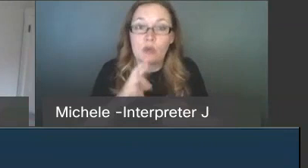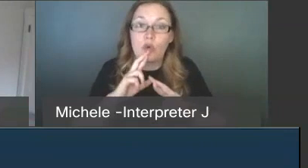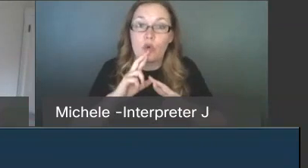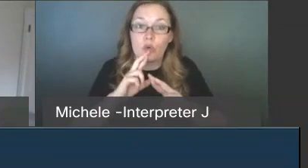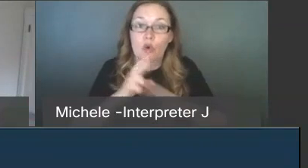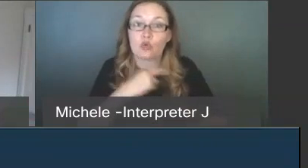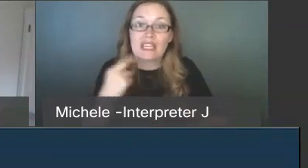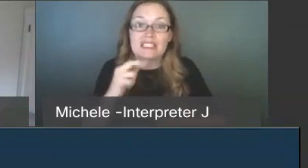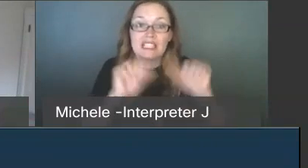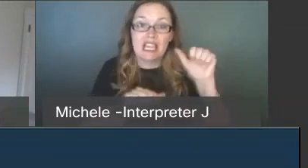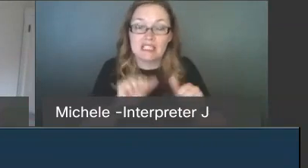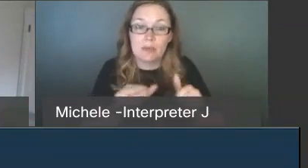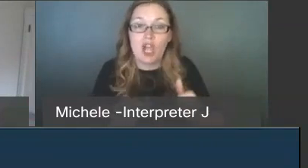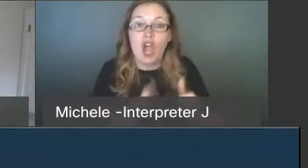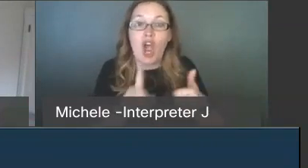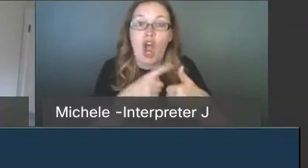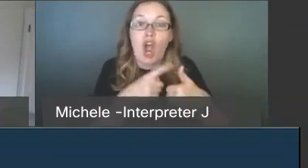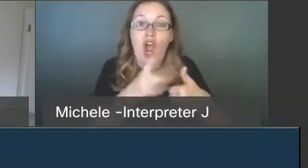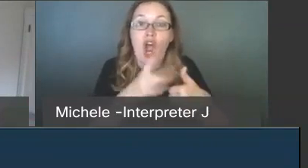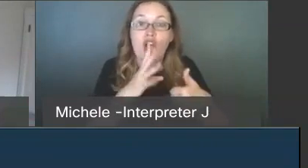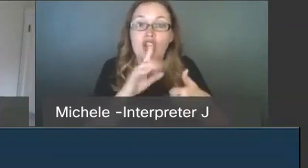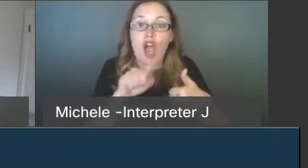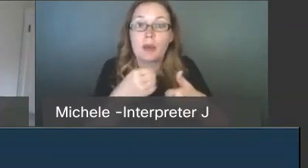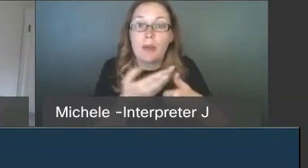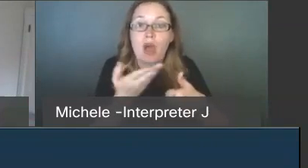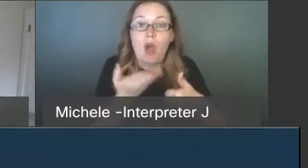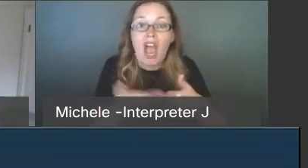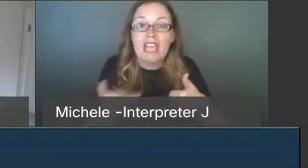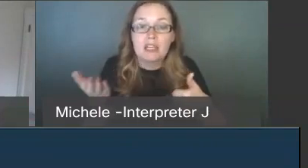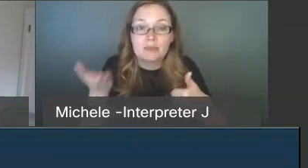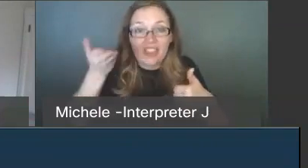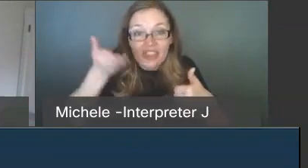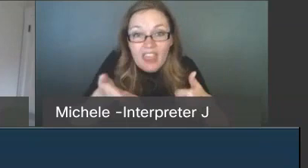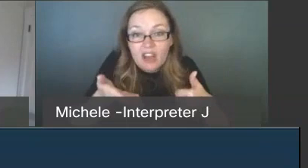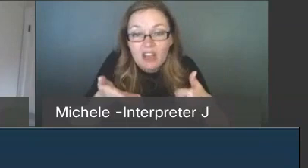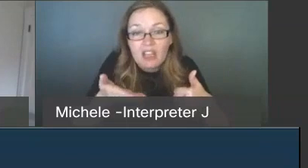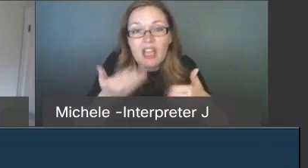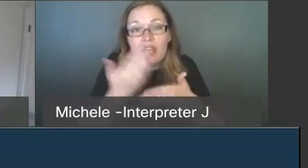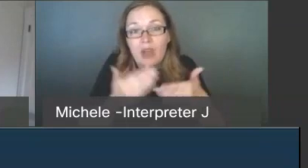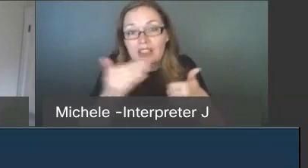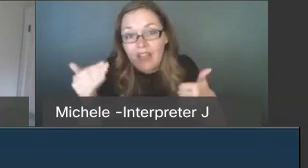talk about the items that are present and to what degree. Don't talk about the items that aren't present.